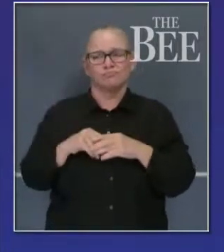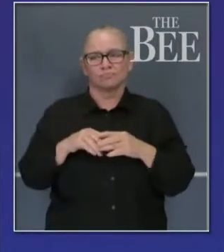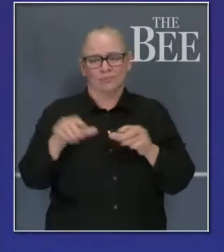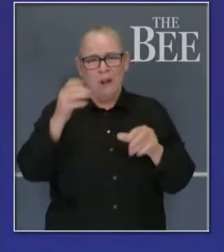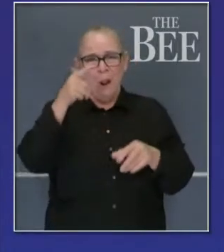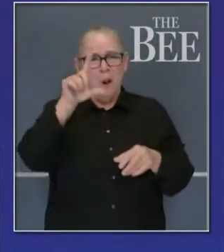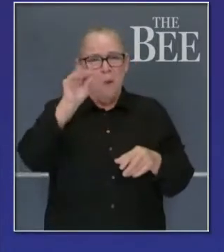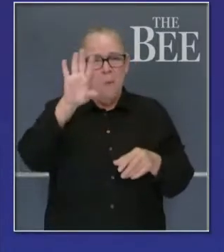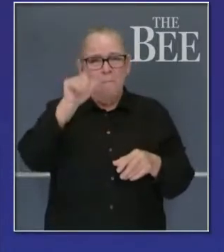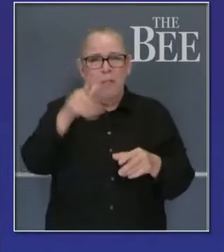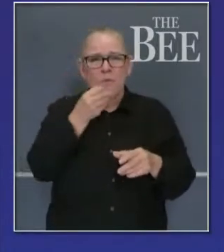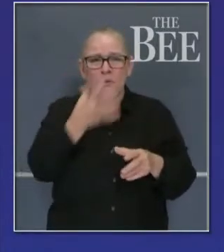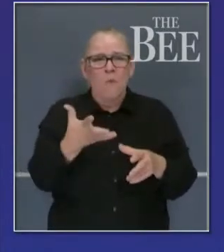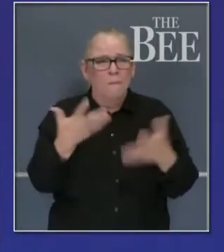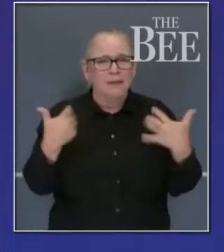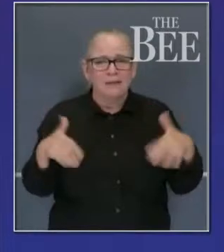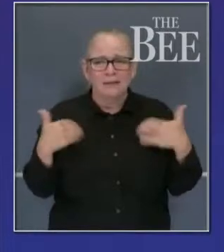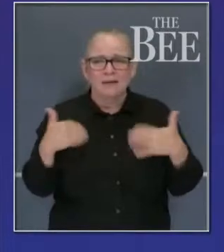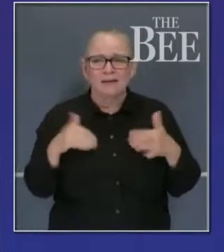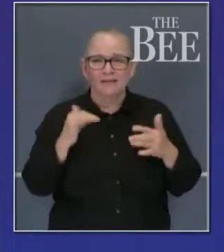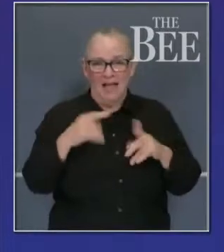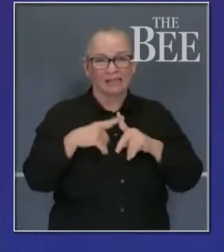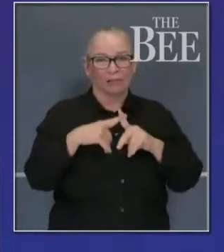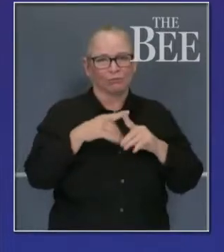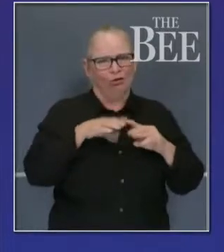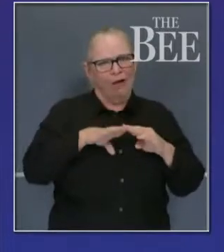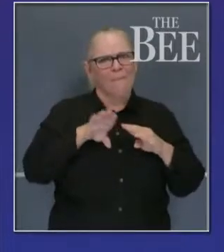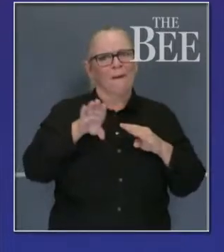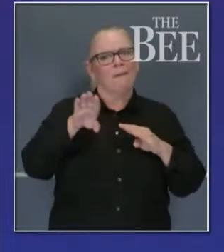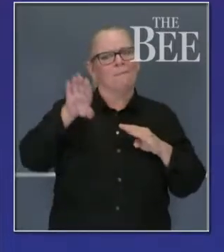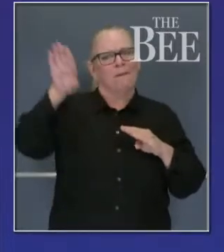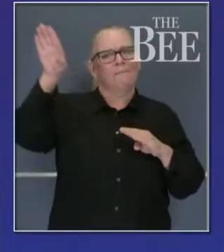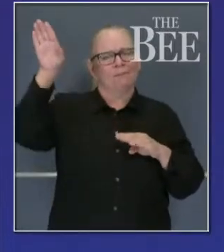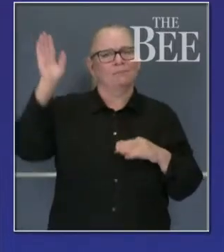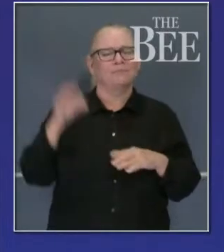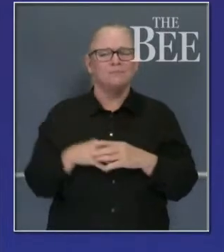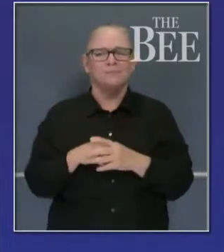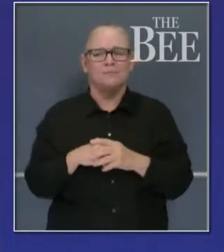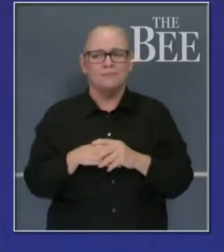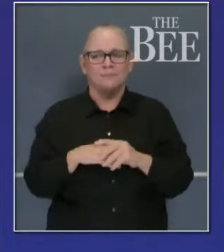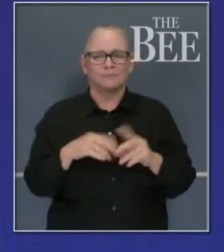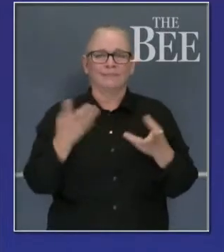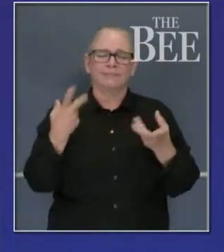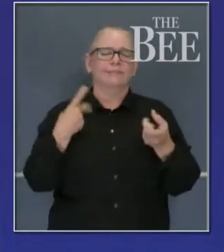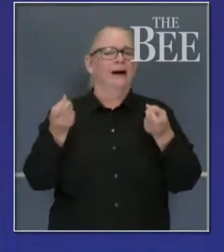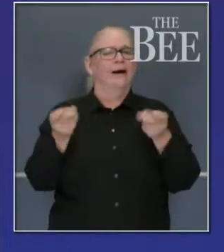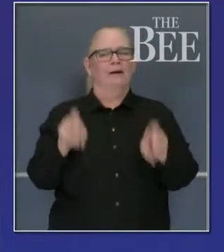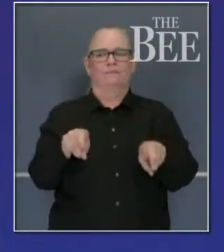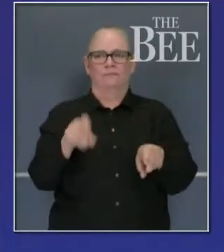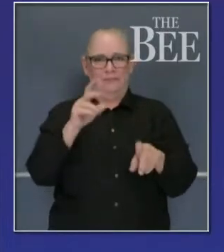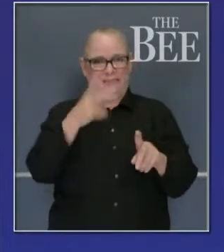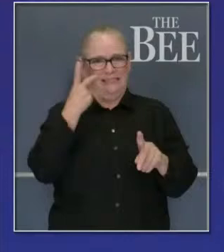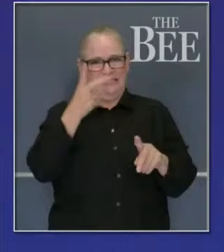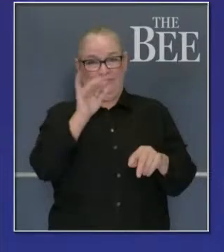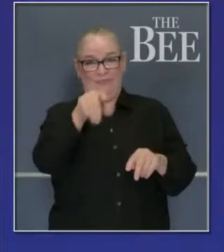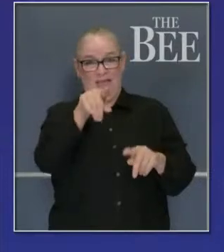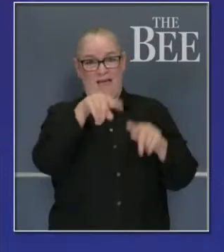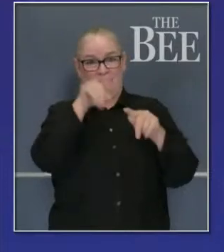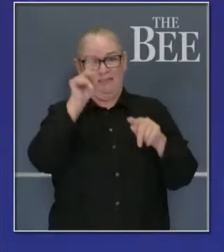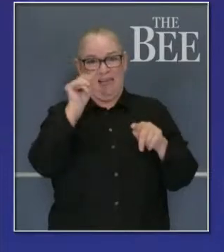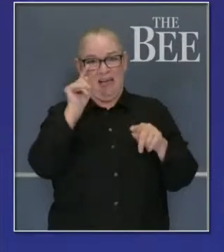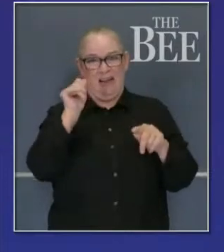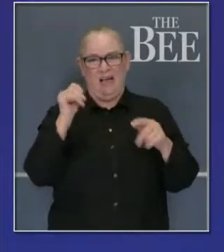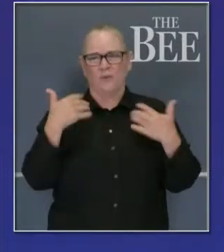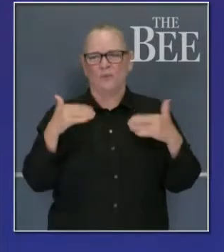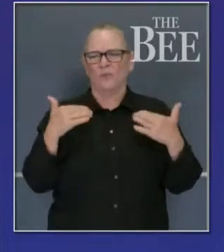trend line. That is not going in the right direction. It is going in a direction that only underscores our sense of urgency to address